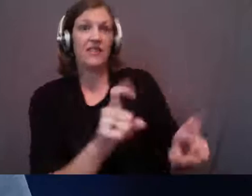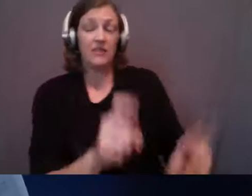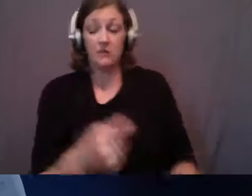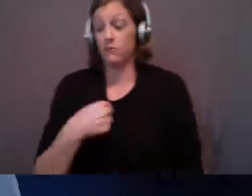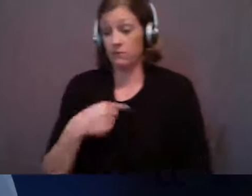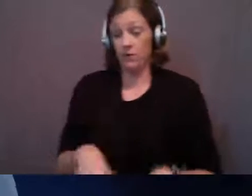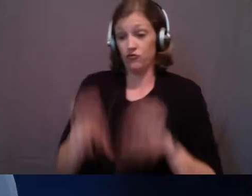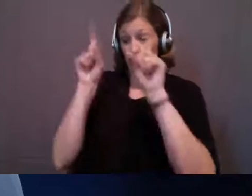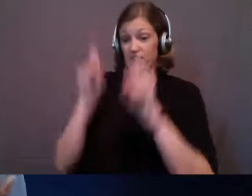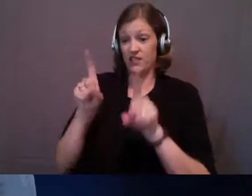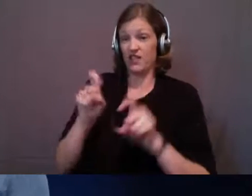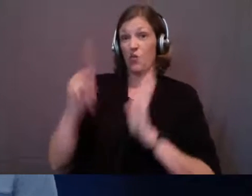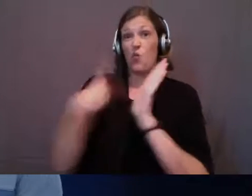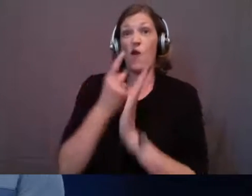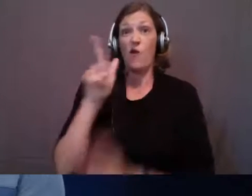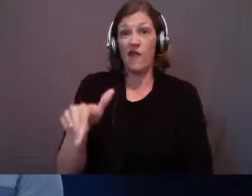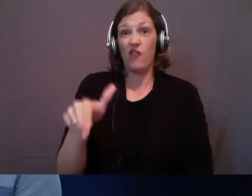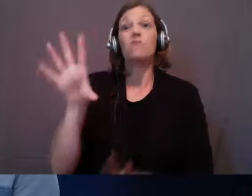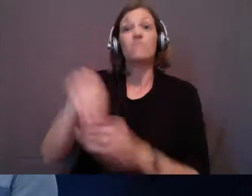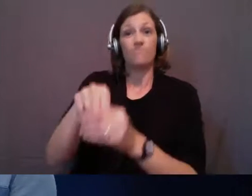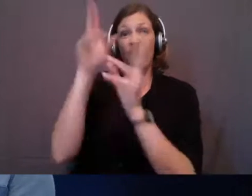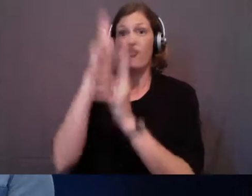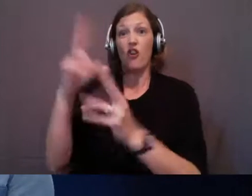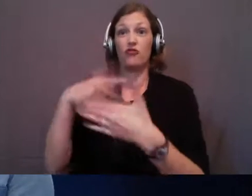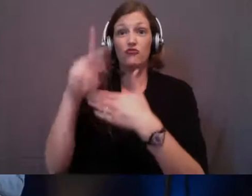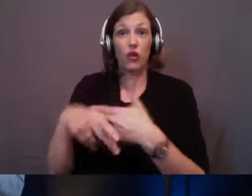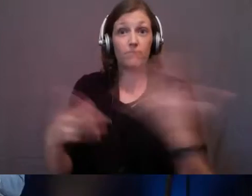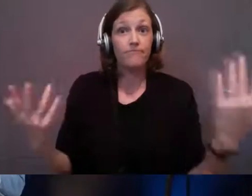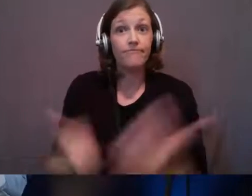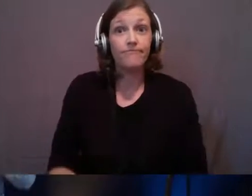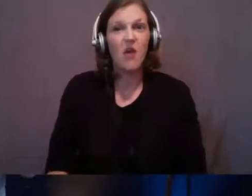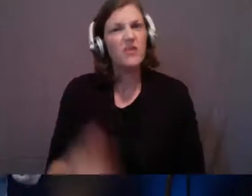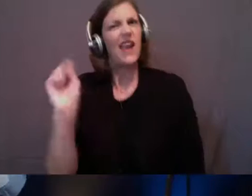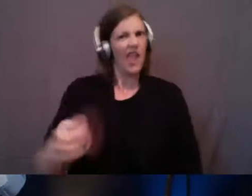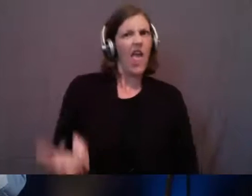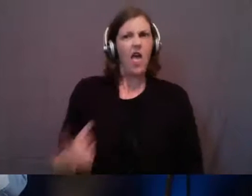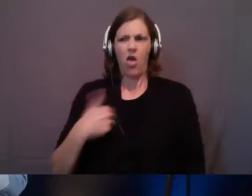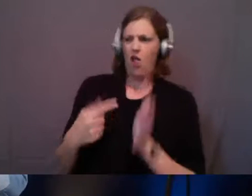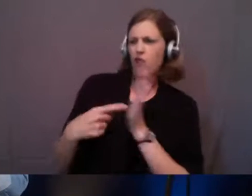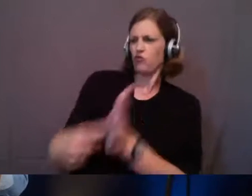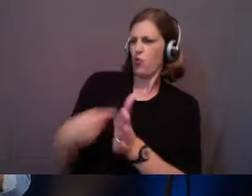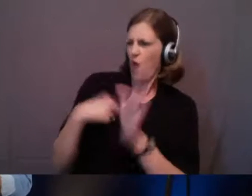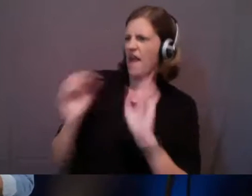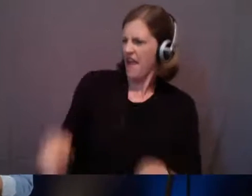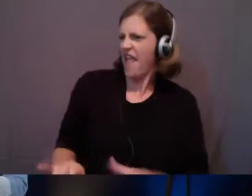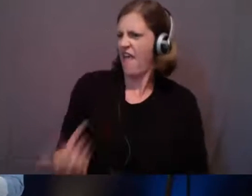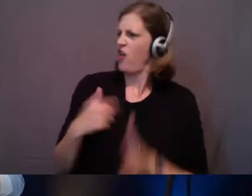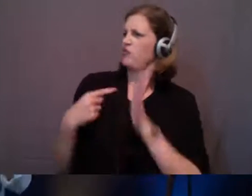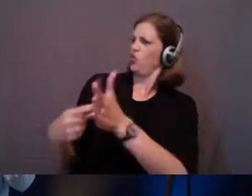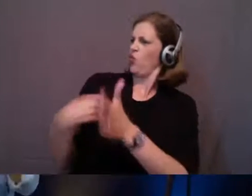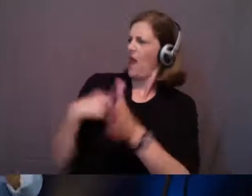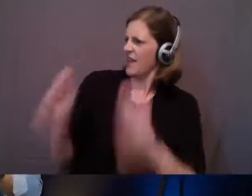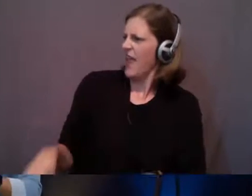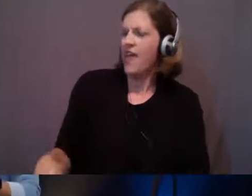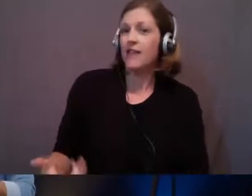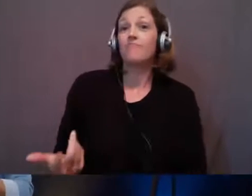test. An hour later, I'm in the honors program. And I was like, yeah, I'll show you I can do it, right? I'll show you I can do it. I